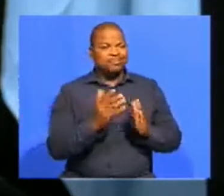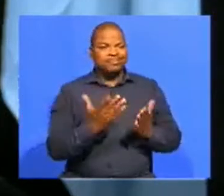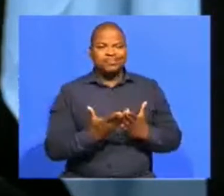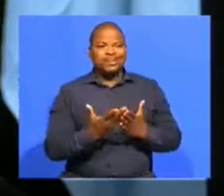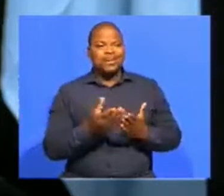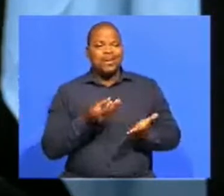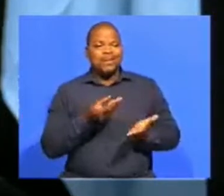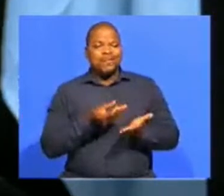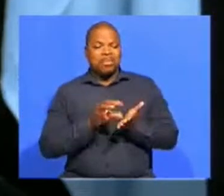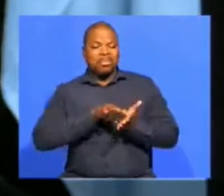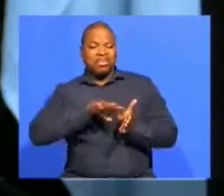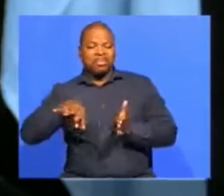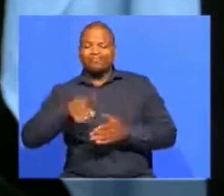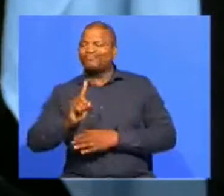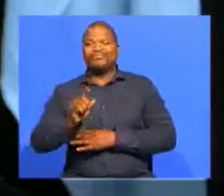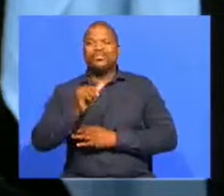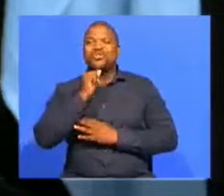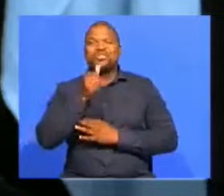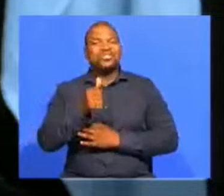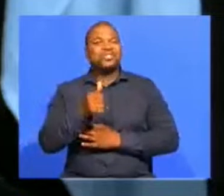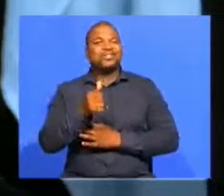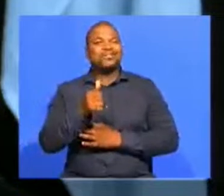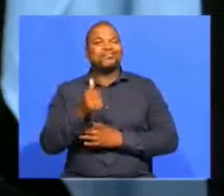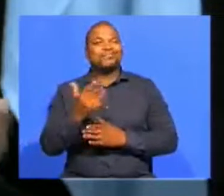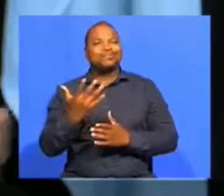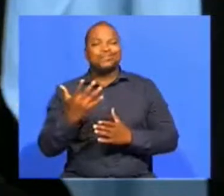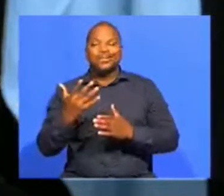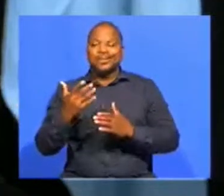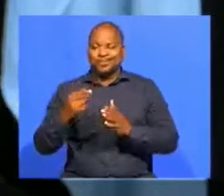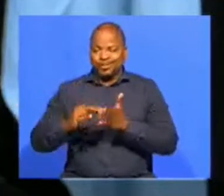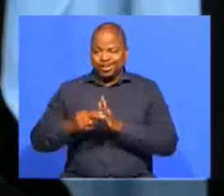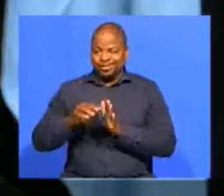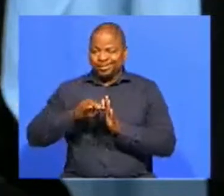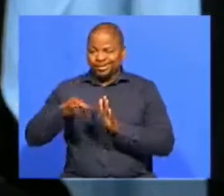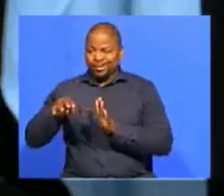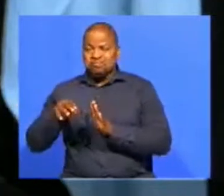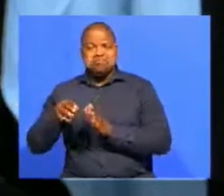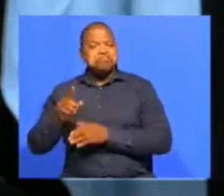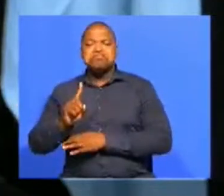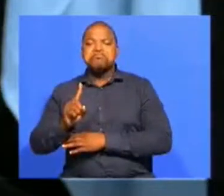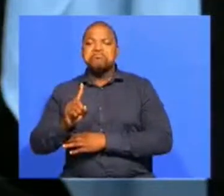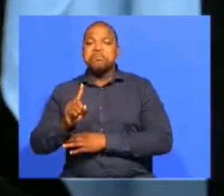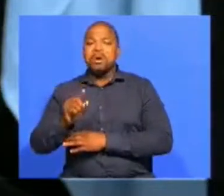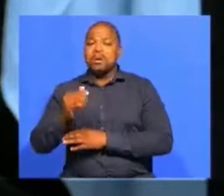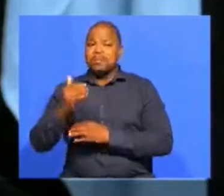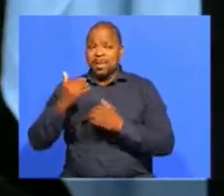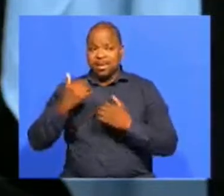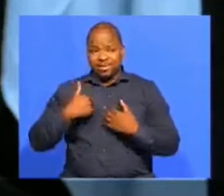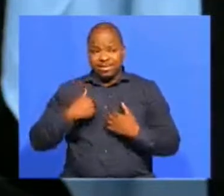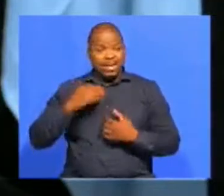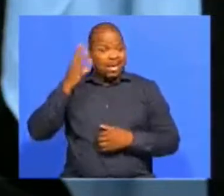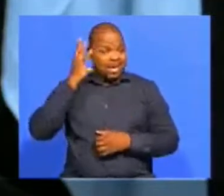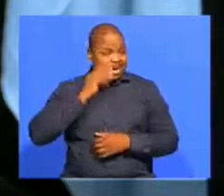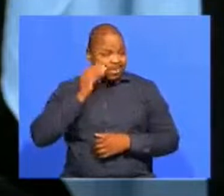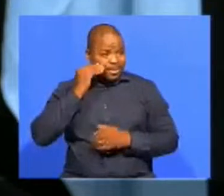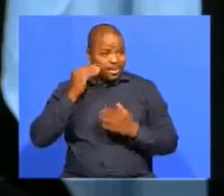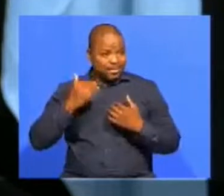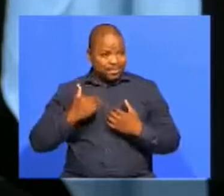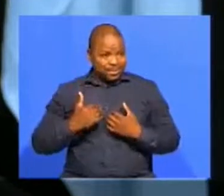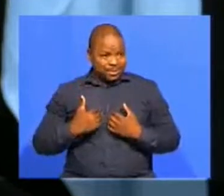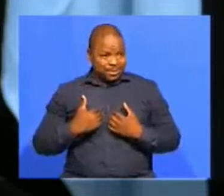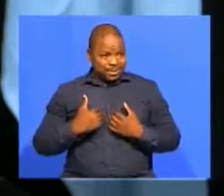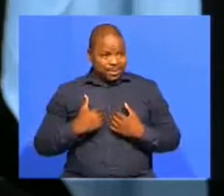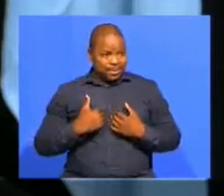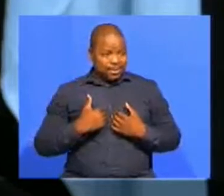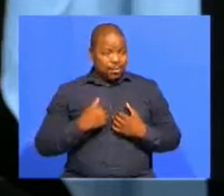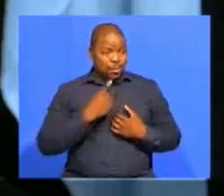a fancy yacht and 2 jets to be jetting around the world. We have had our experience because one of